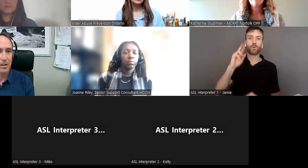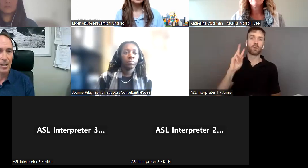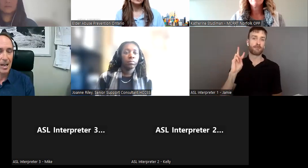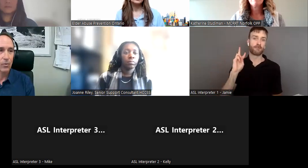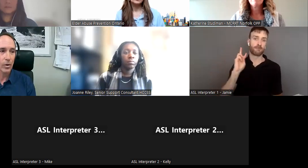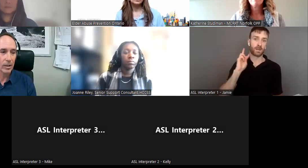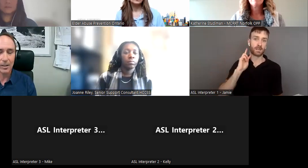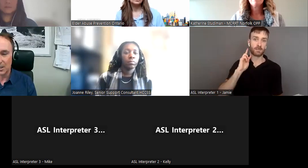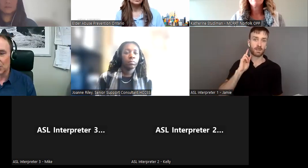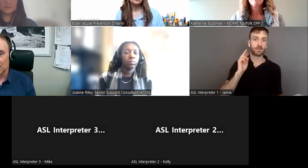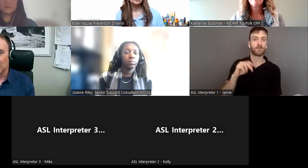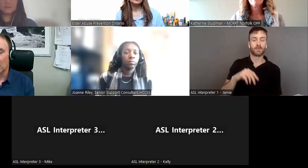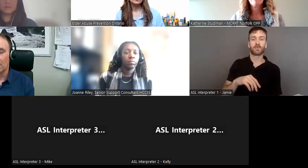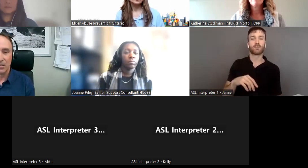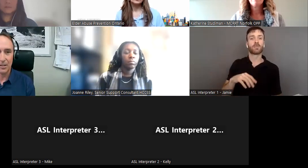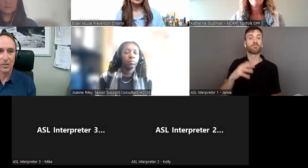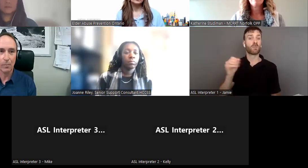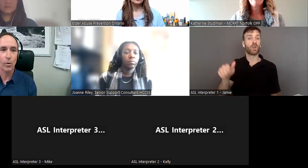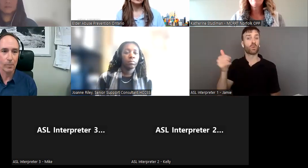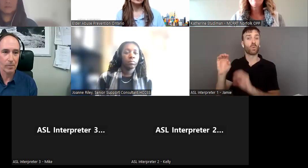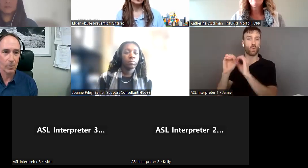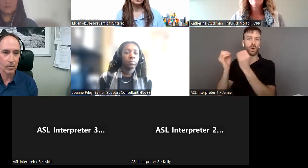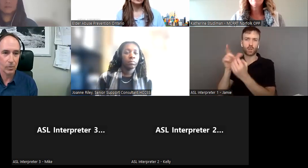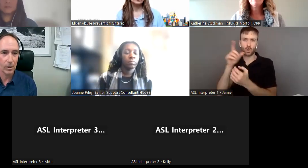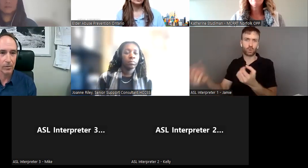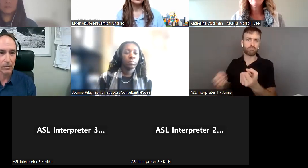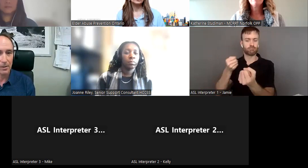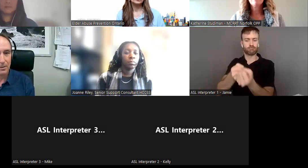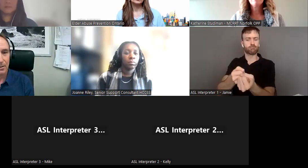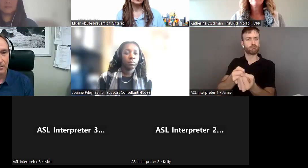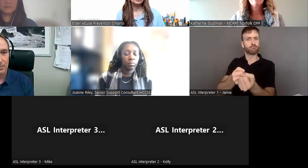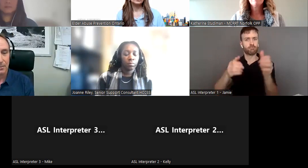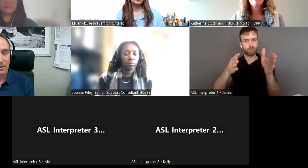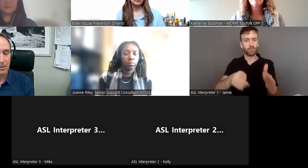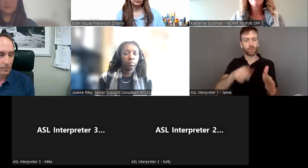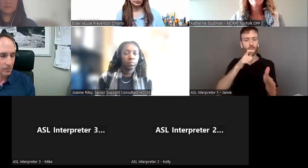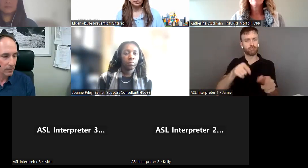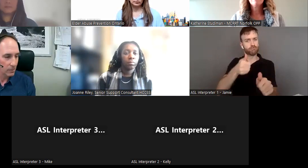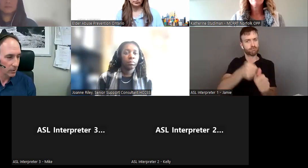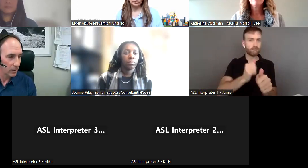abuse and organizations that obviously support people who are